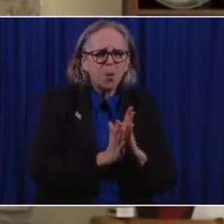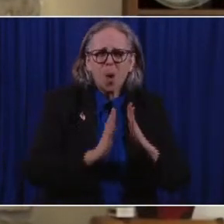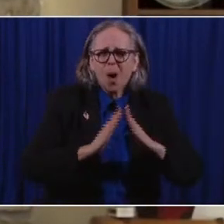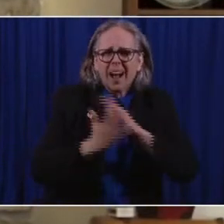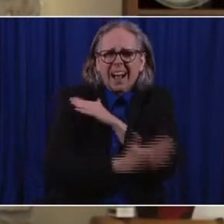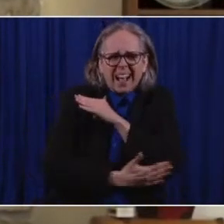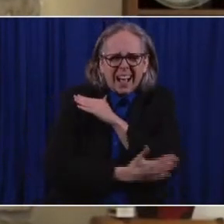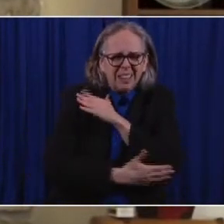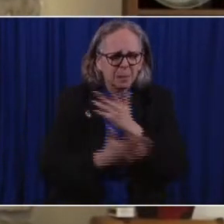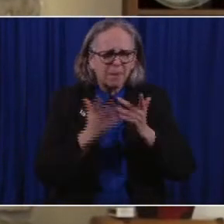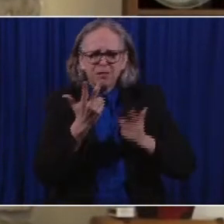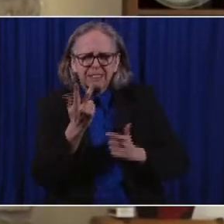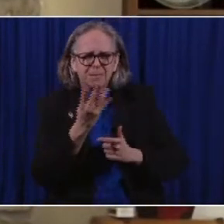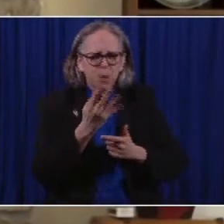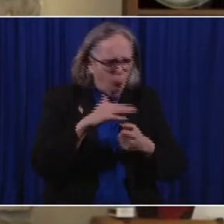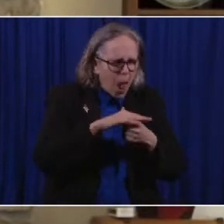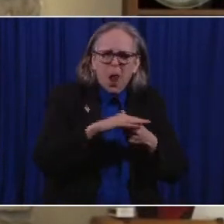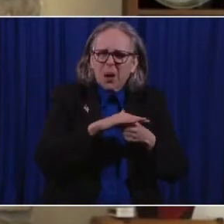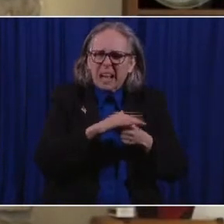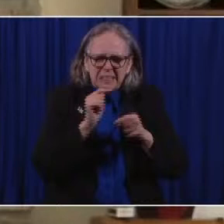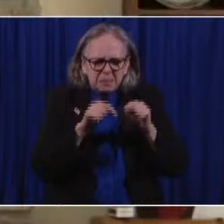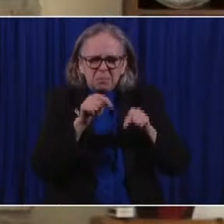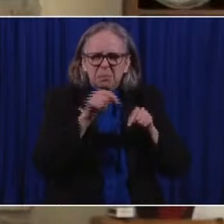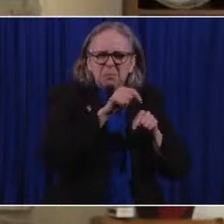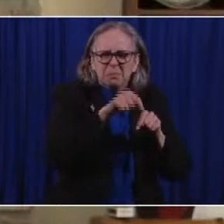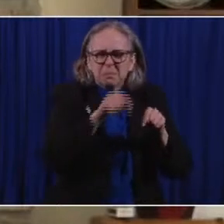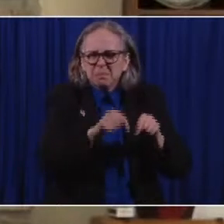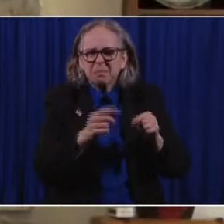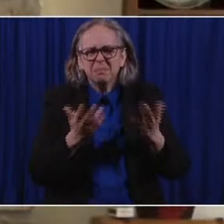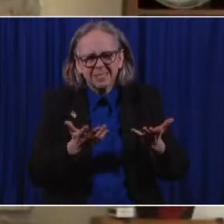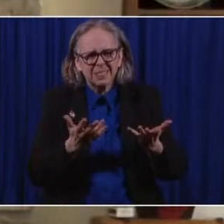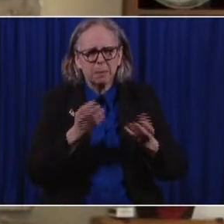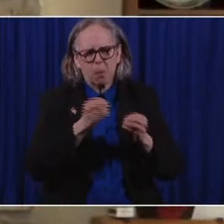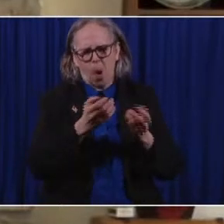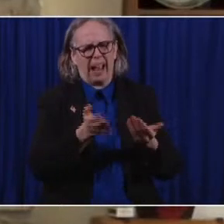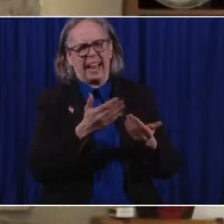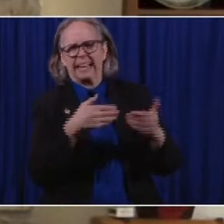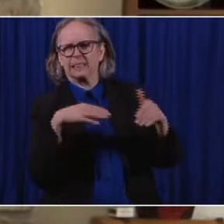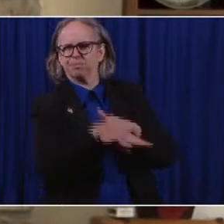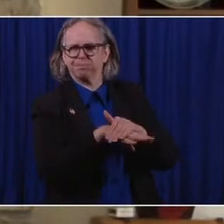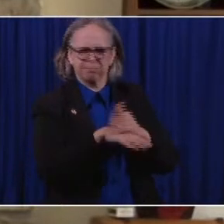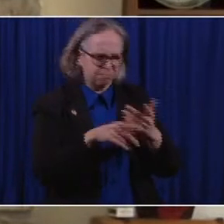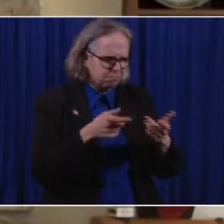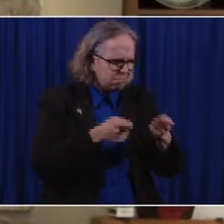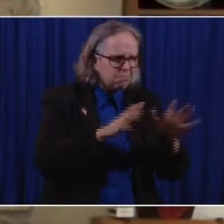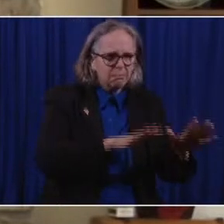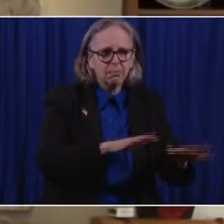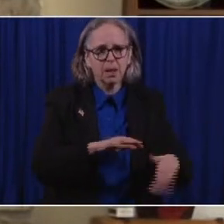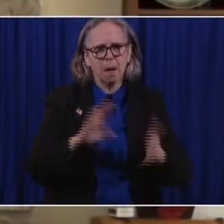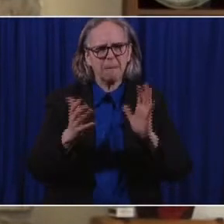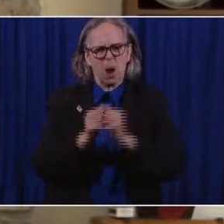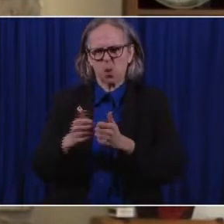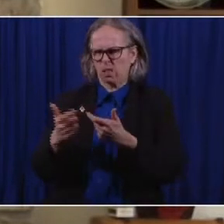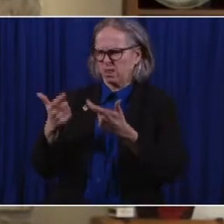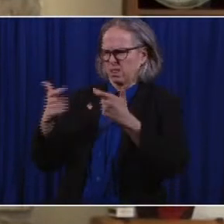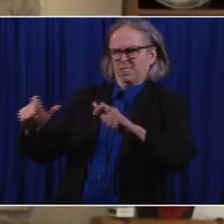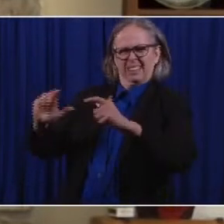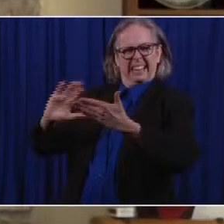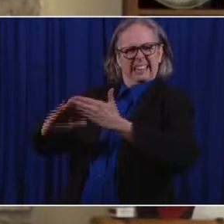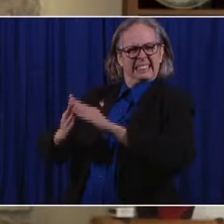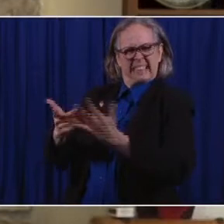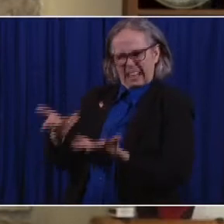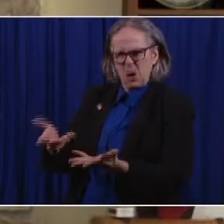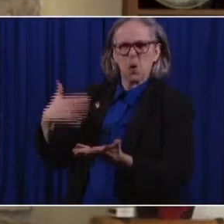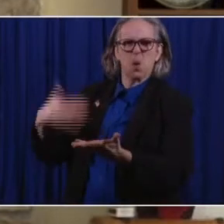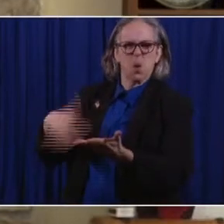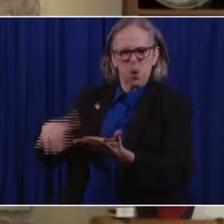4 locations, and that's going to be a lot simpler. We know that in an urban area, it is not going to be that easy, and